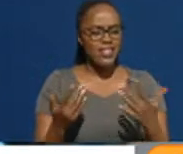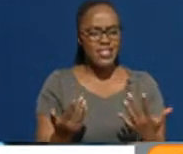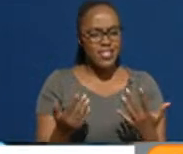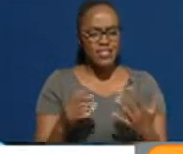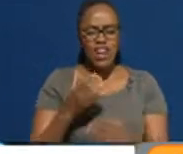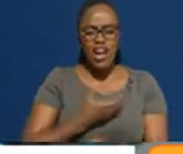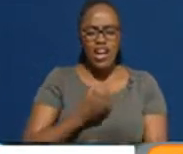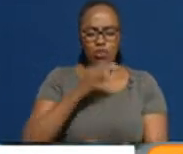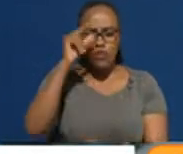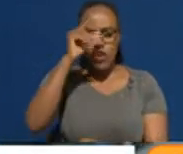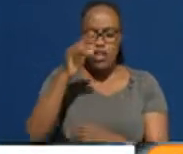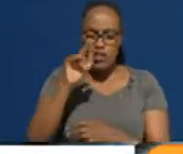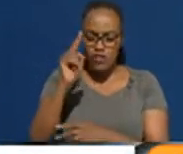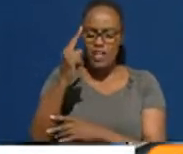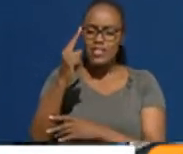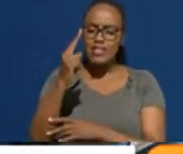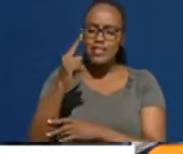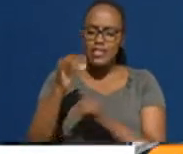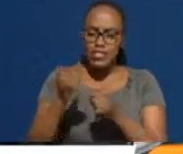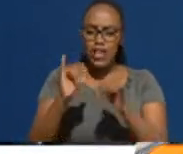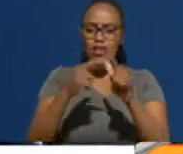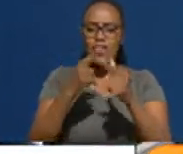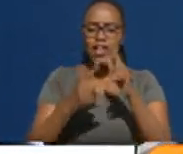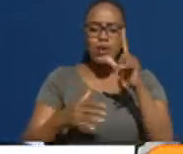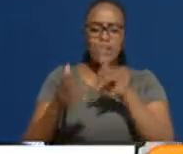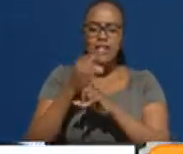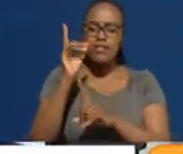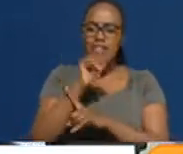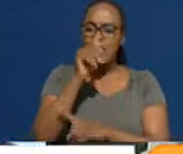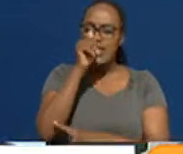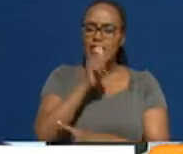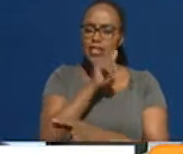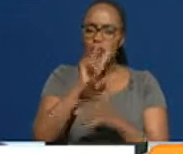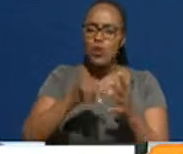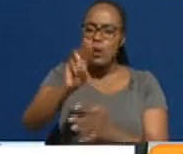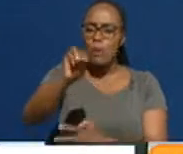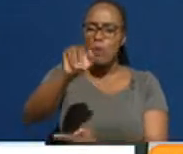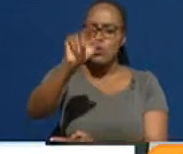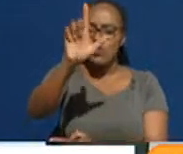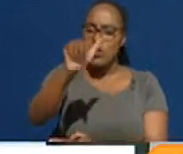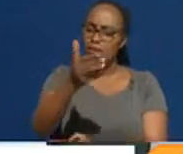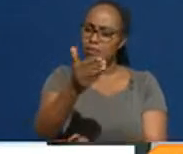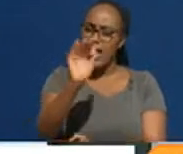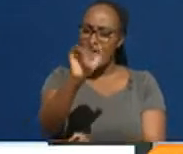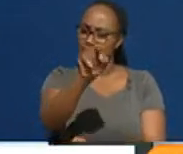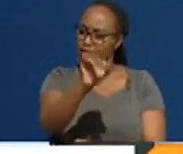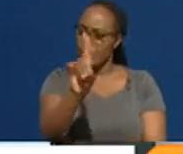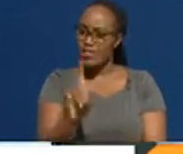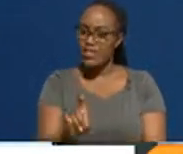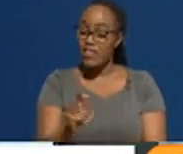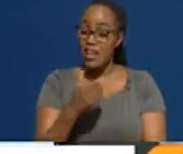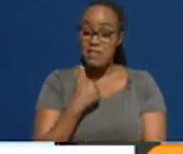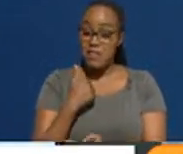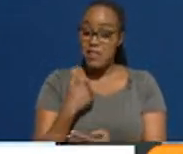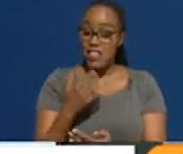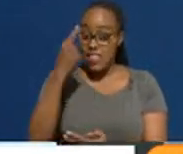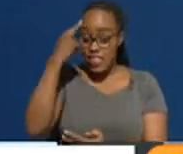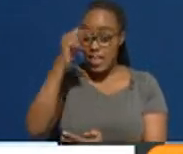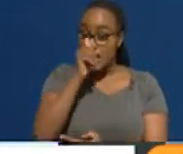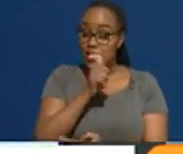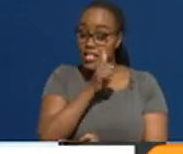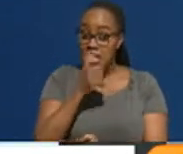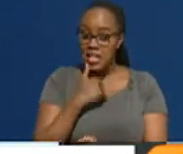Council of Governors, first attempt, you get it as well. What is the secret? Mutula, let me start with you. I don't think there's a secret to